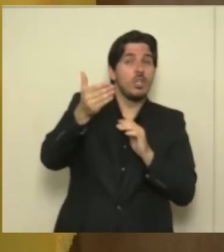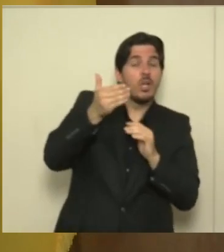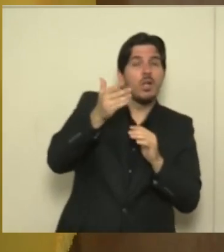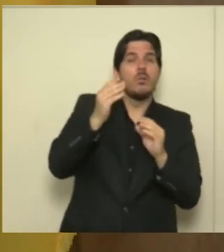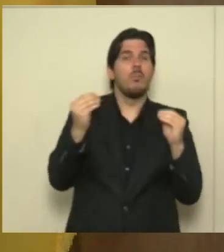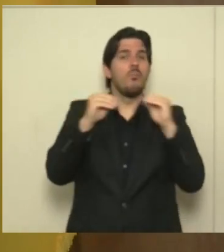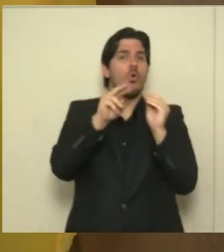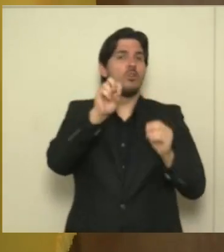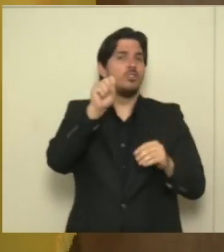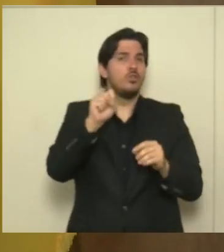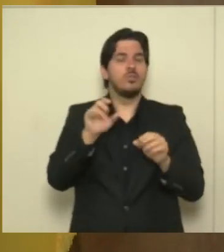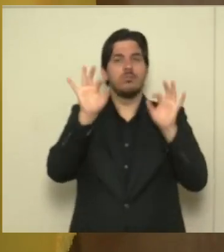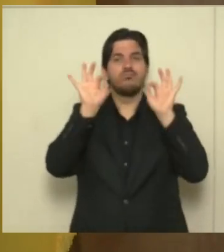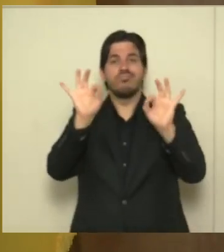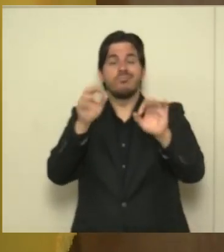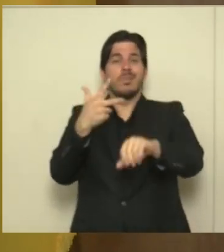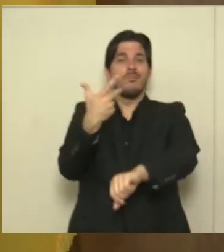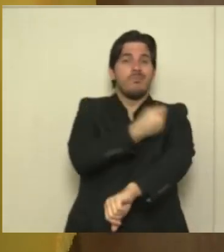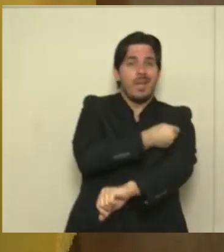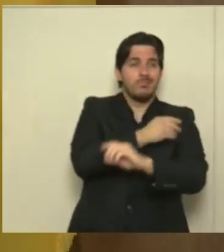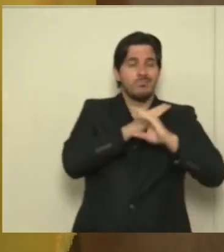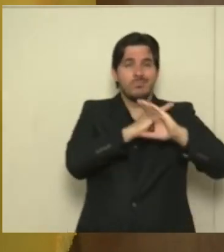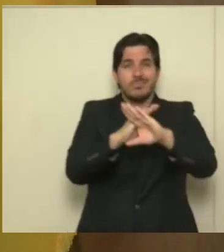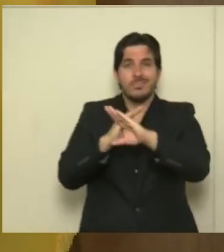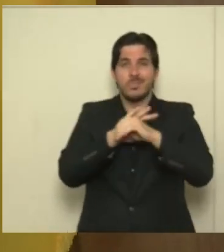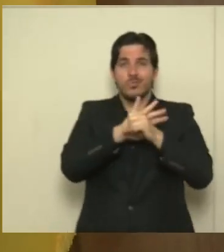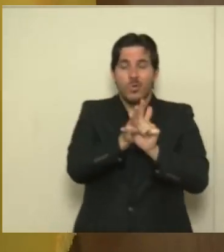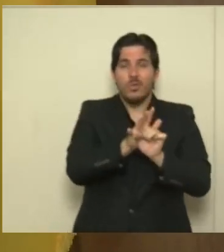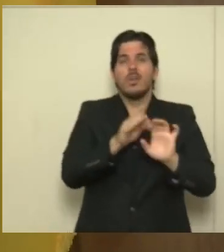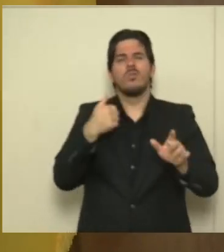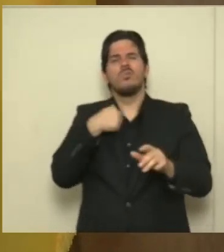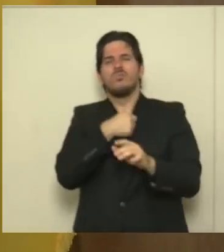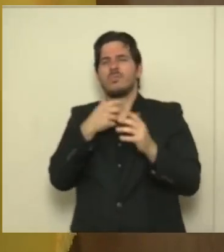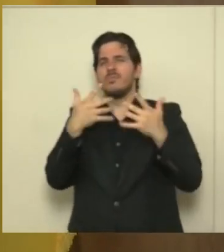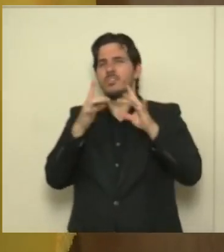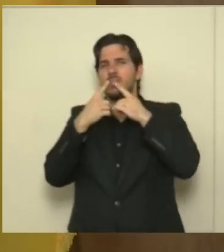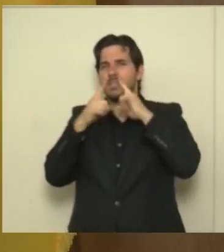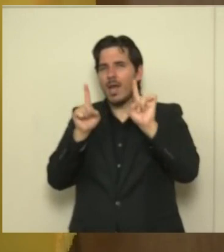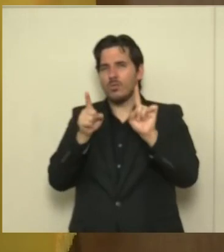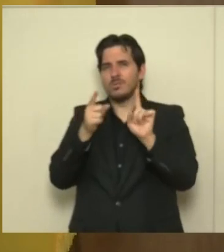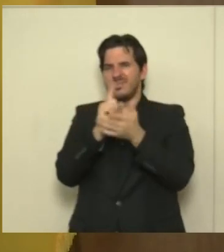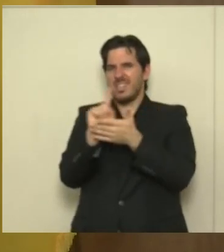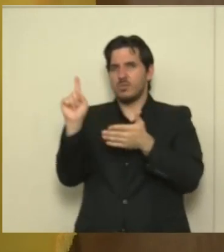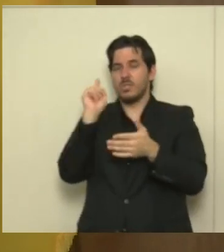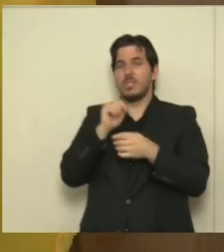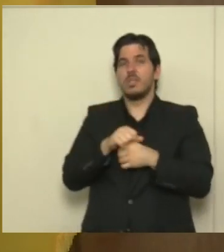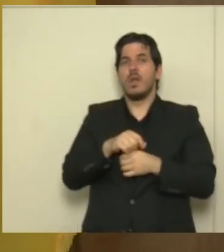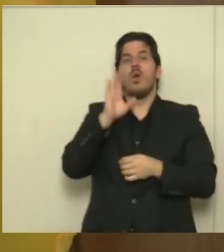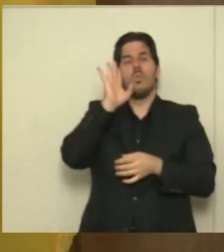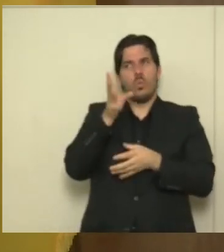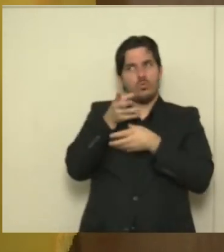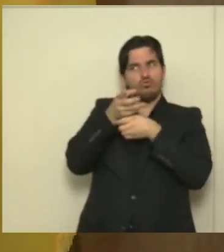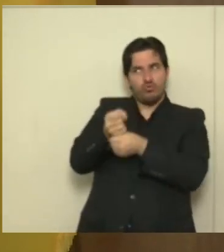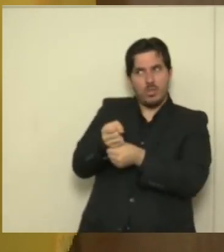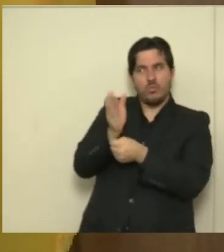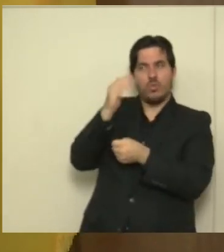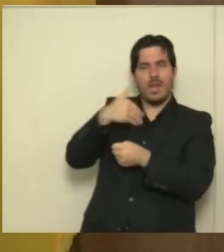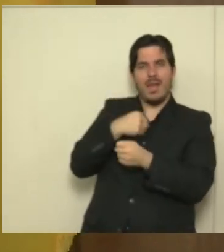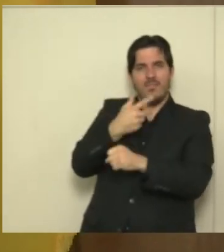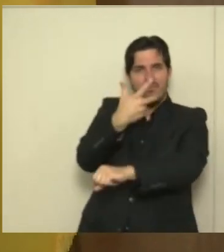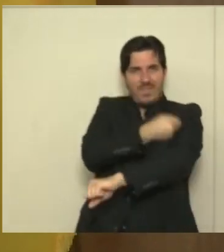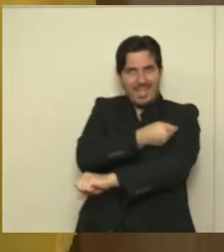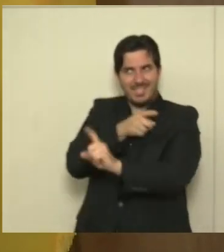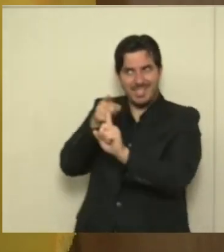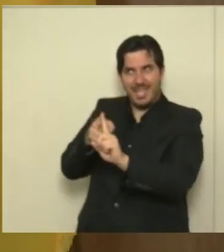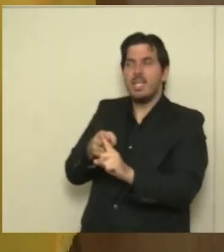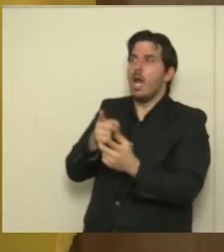vaccine. Remember that New Mexico is going to be a state. We announced this last week. We're going to trust that we've got a credible vaccine, but we're going to verify